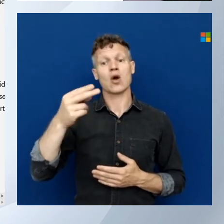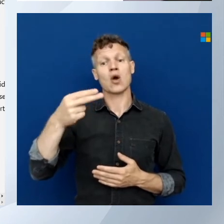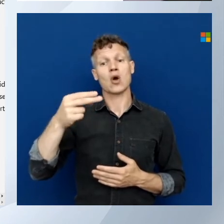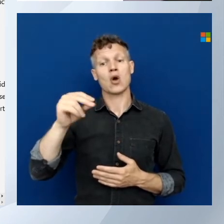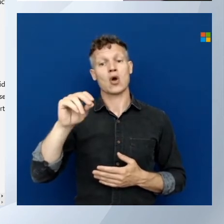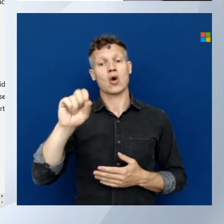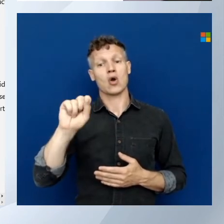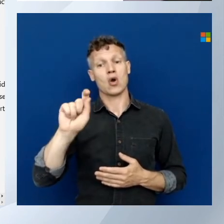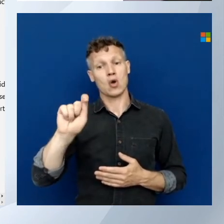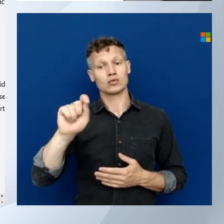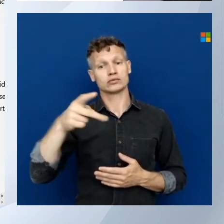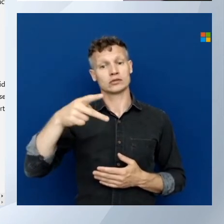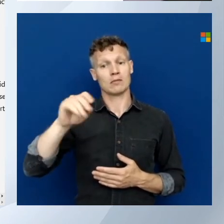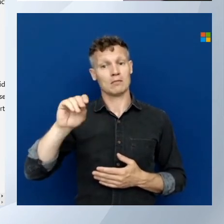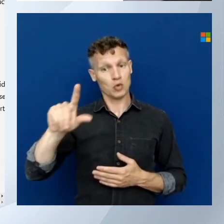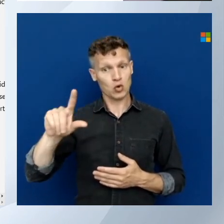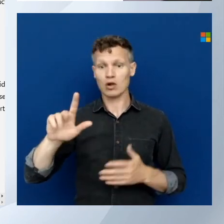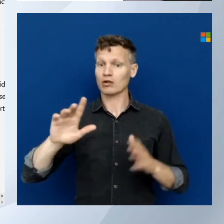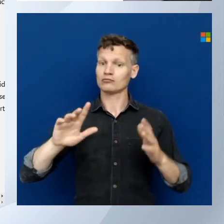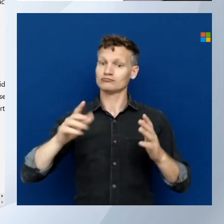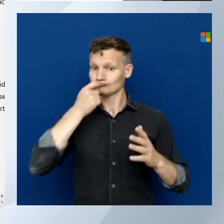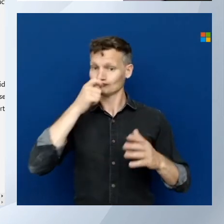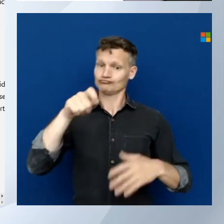Once again, double checking.